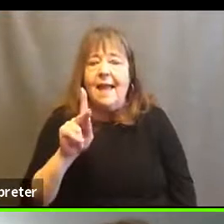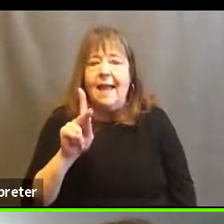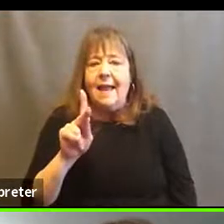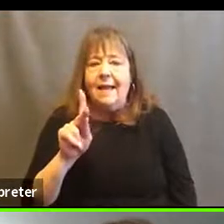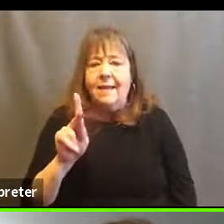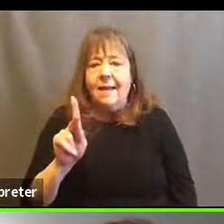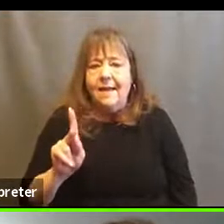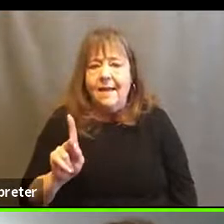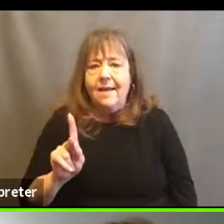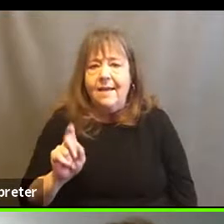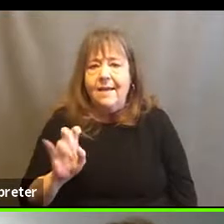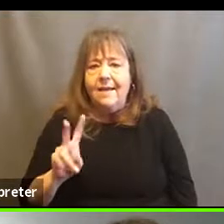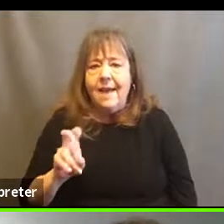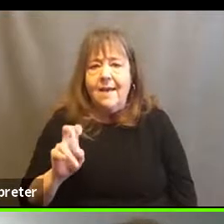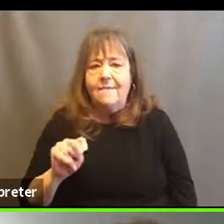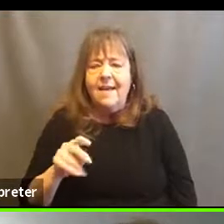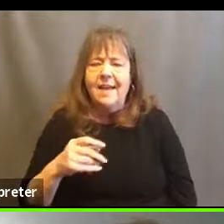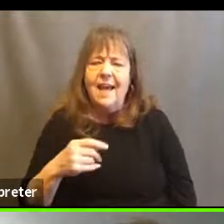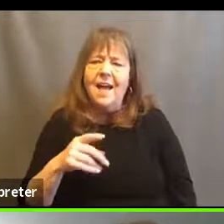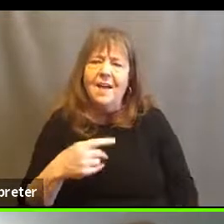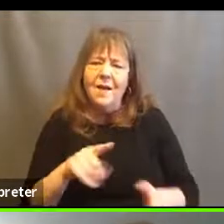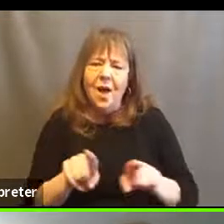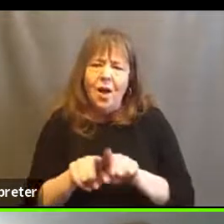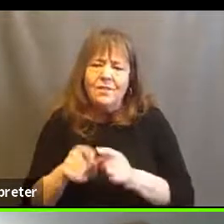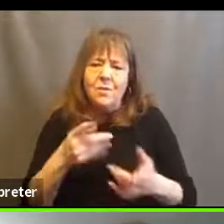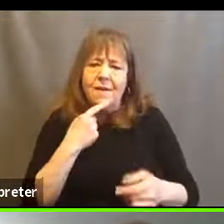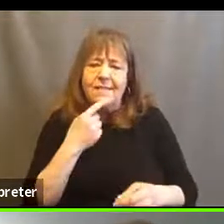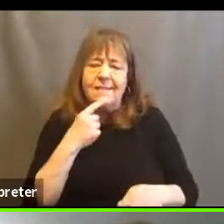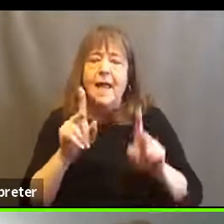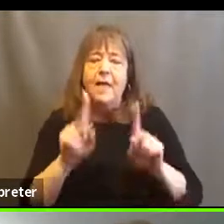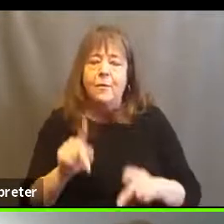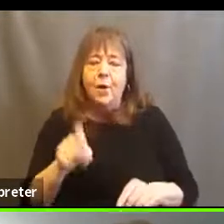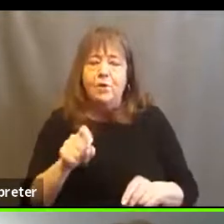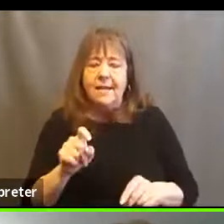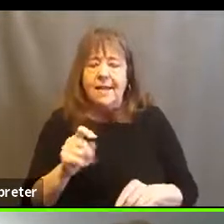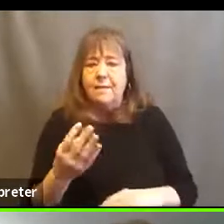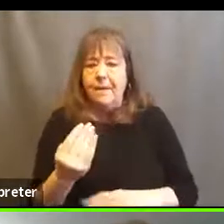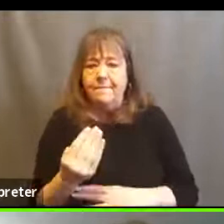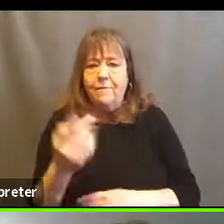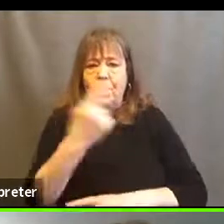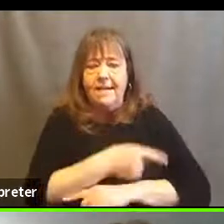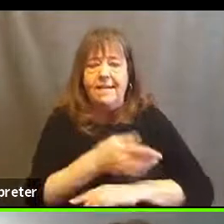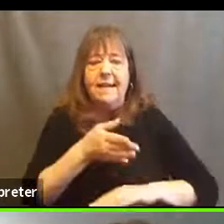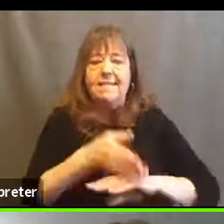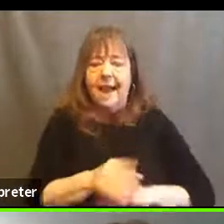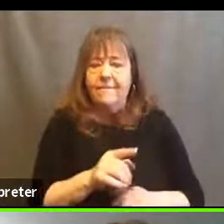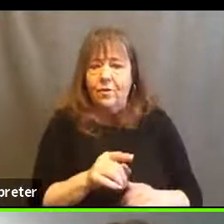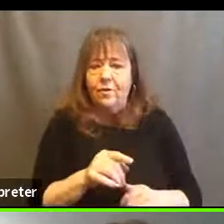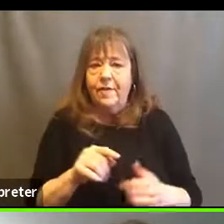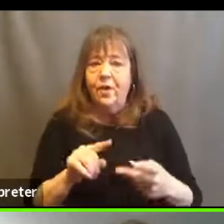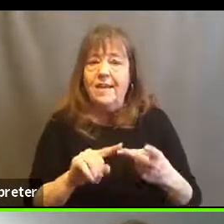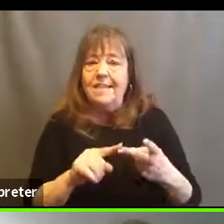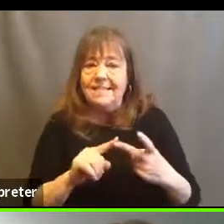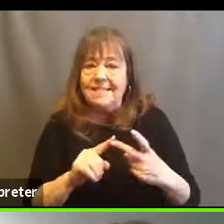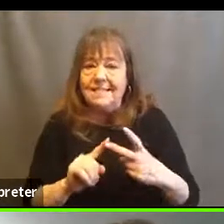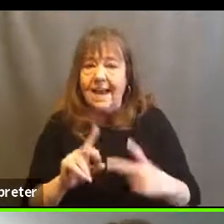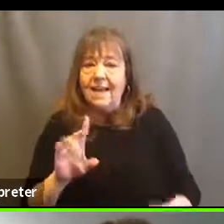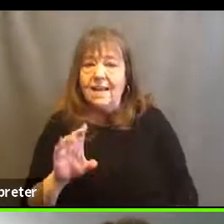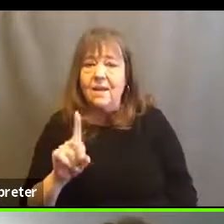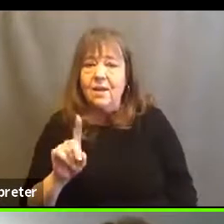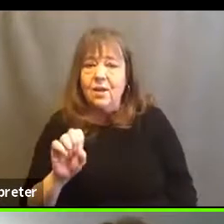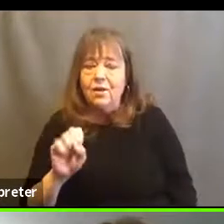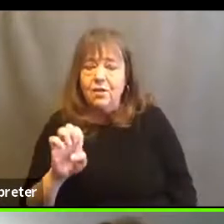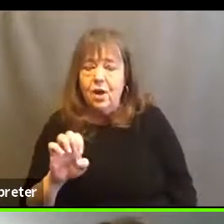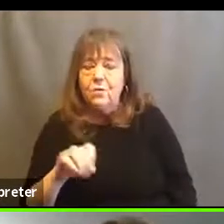Yeah. to just make a point there. The person has to be 14 days after their second dose. It has to